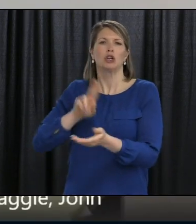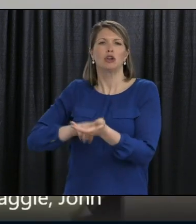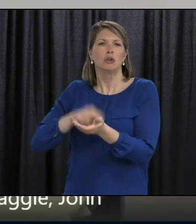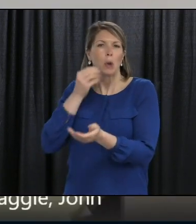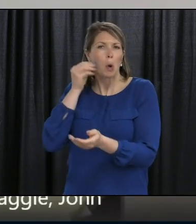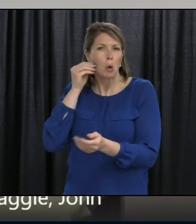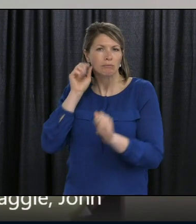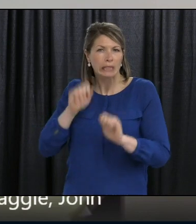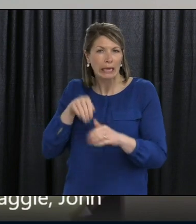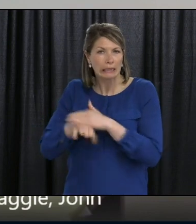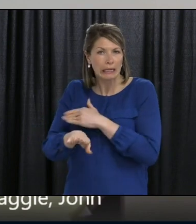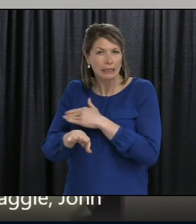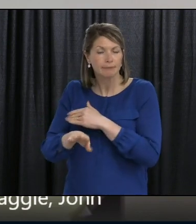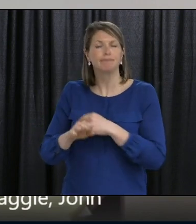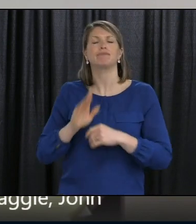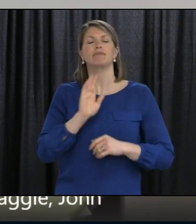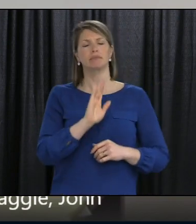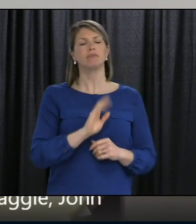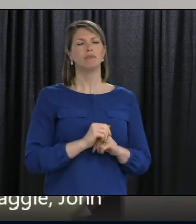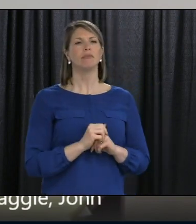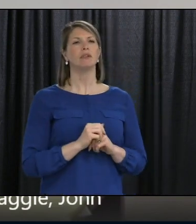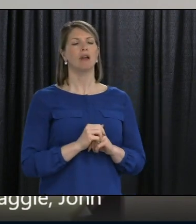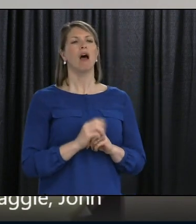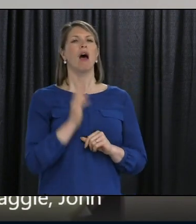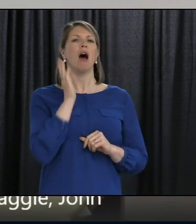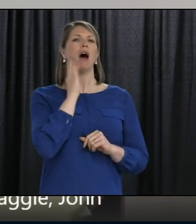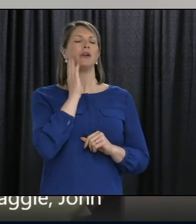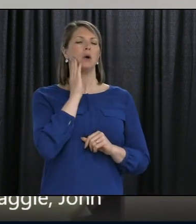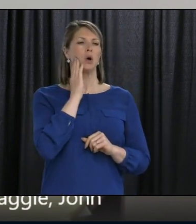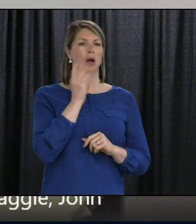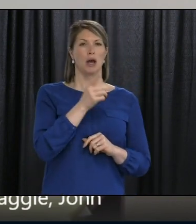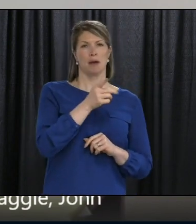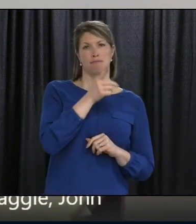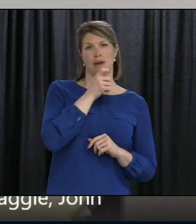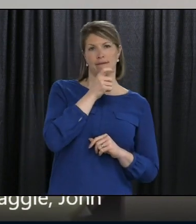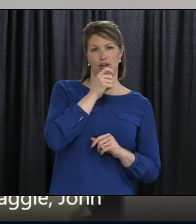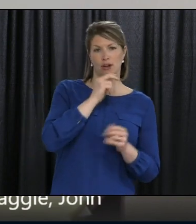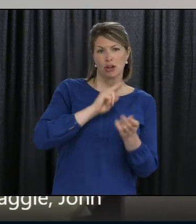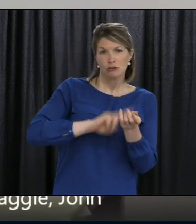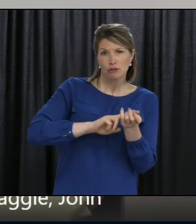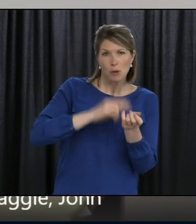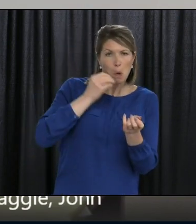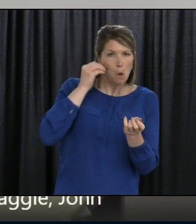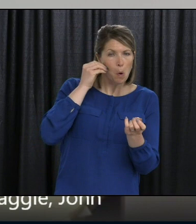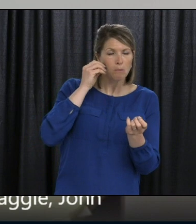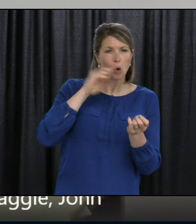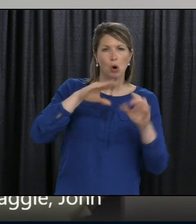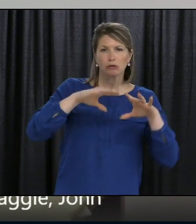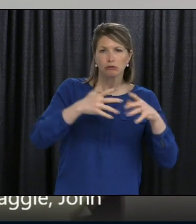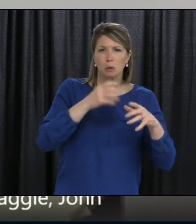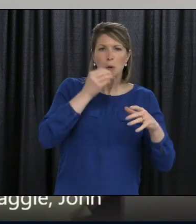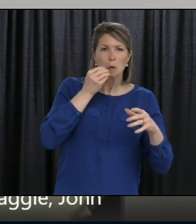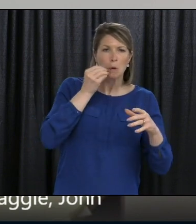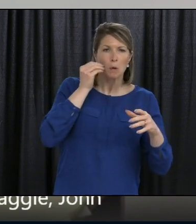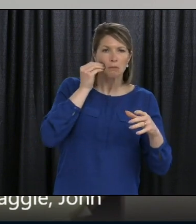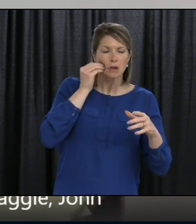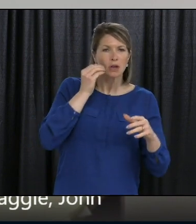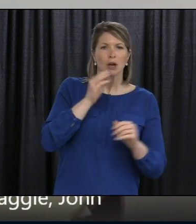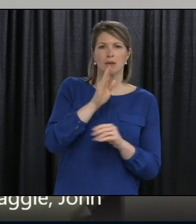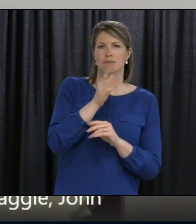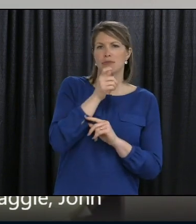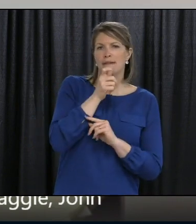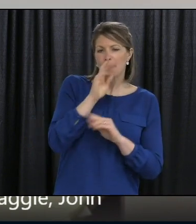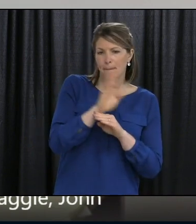non-traditional healthcare providers is certainly something we keep in mind. I'm still